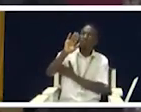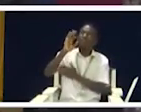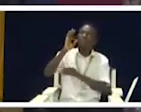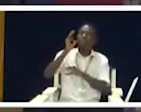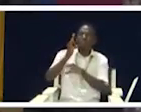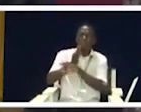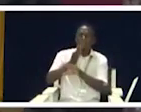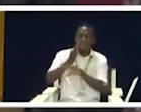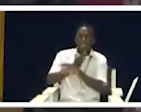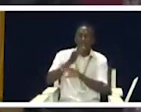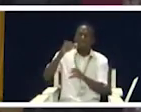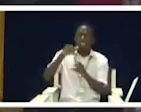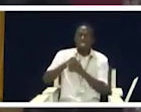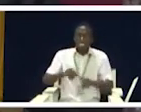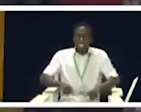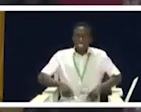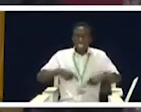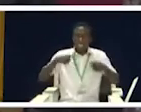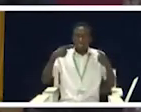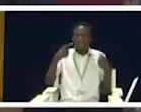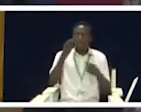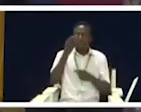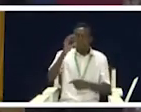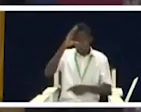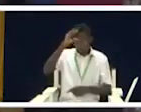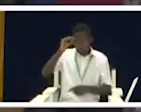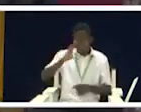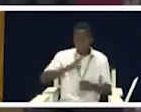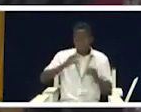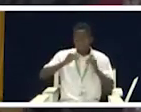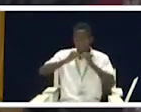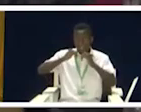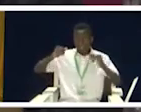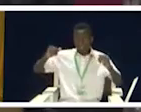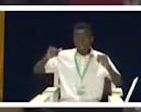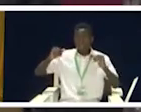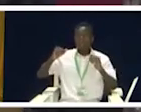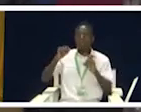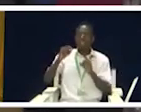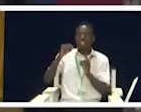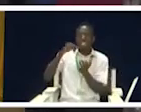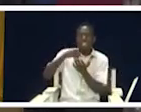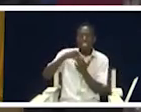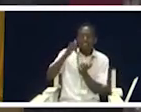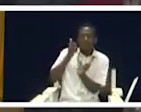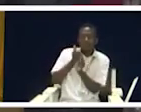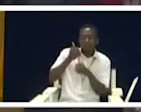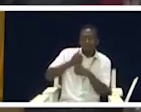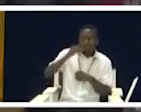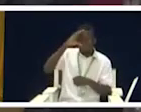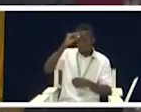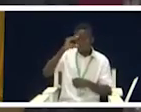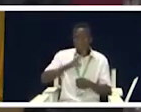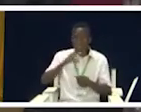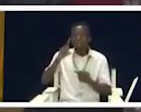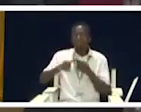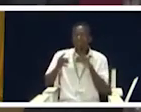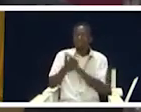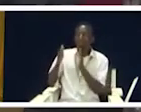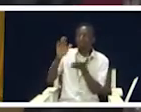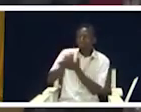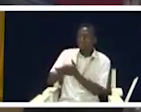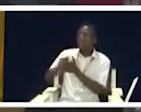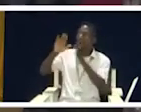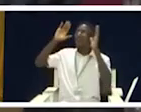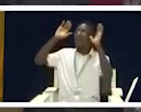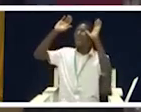man, distinguishing him among men. It causes men to produce excellent and